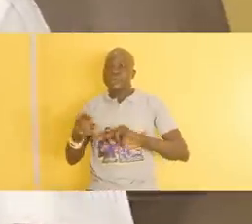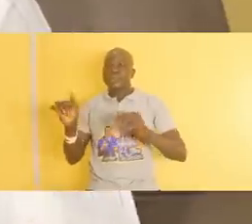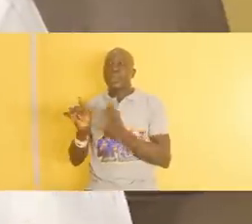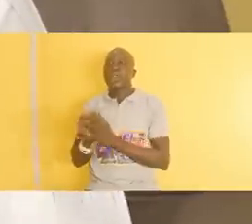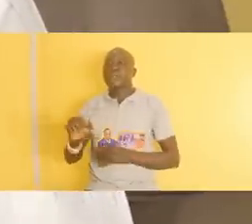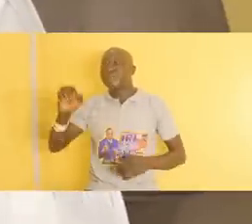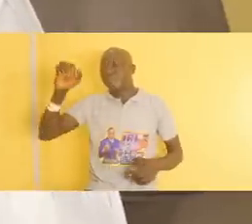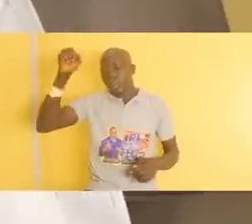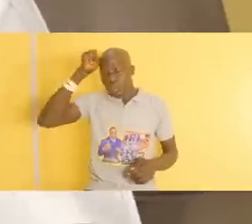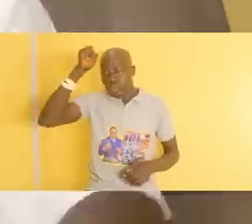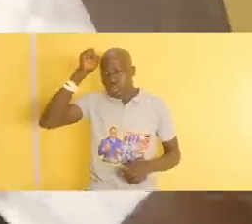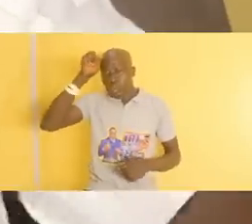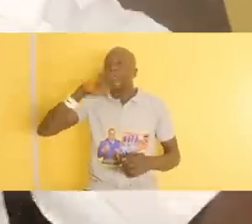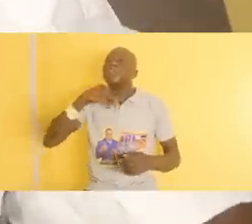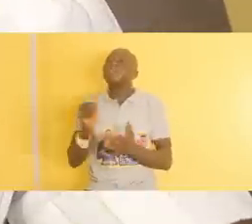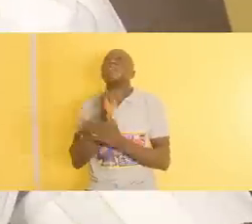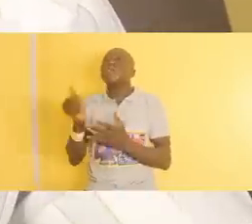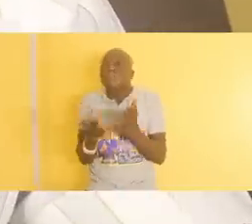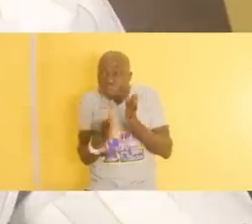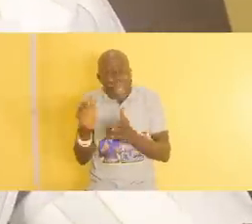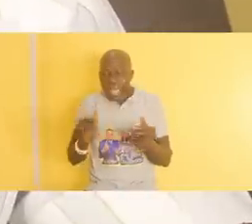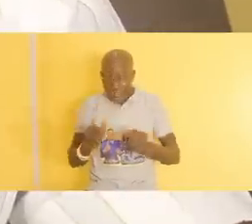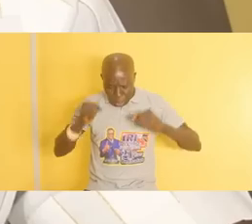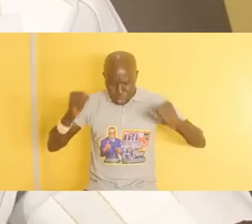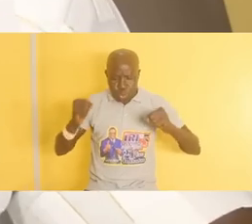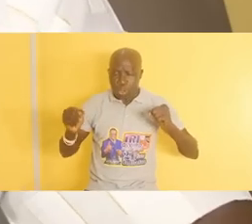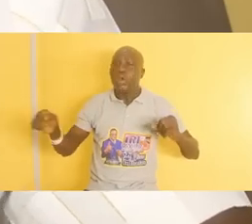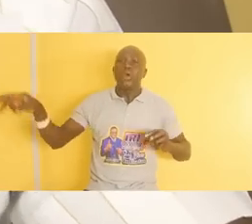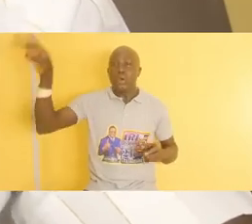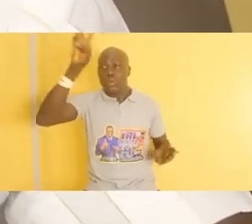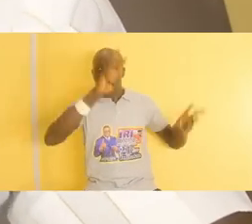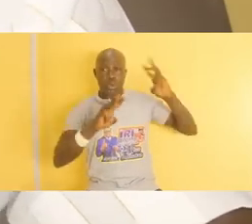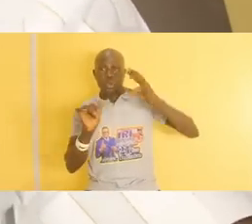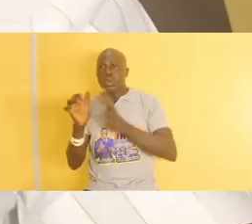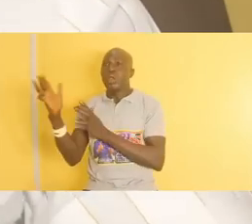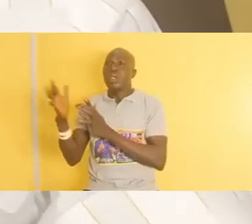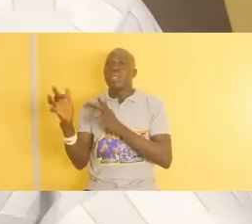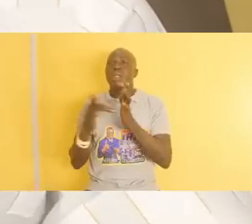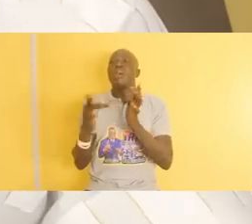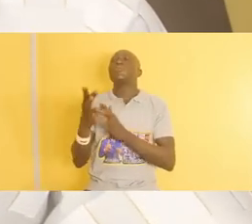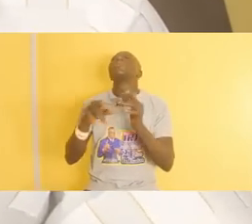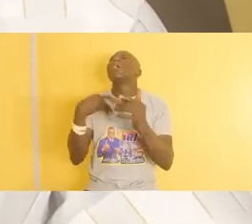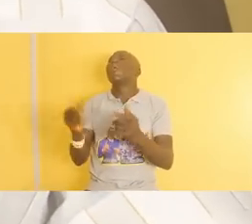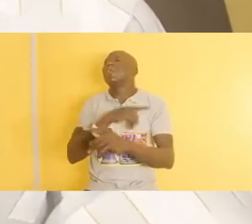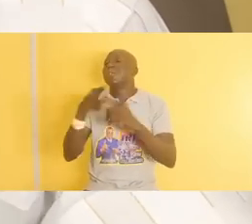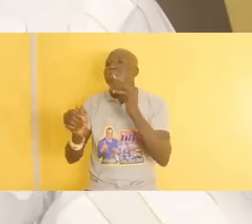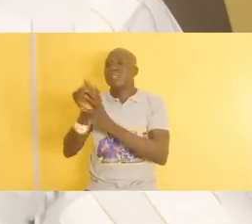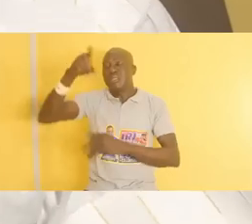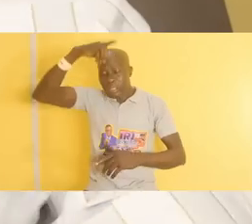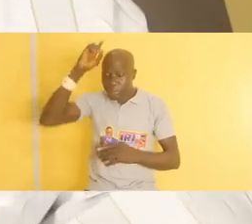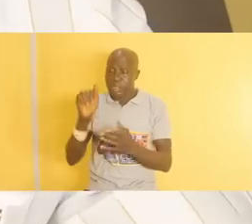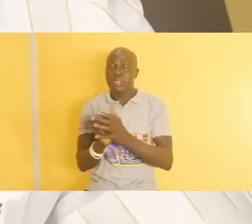told you in the city room. Just this warrior. The Bible said, even that when David